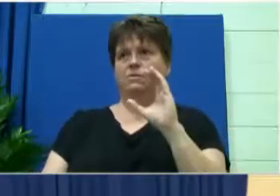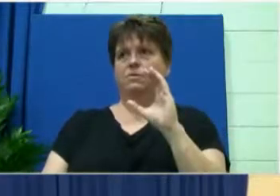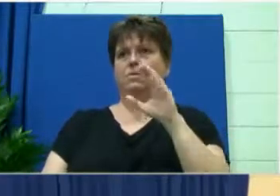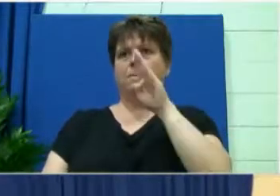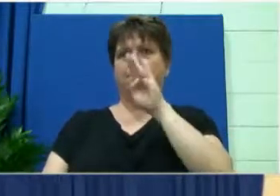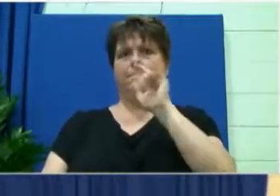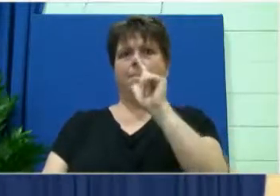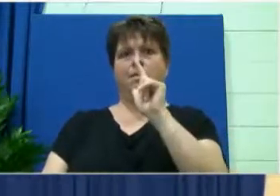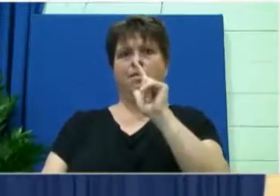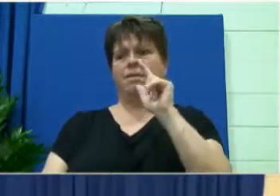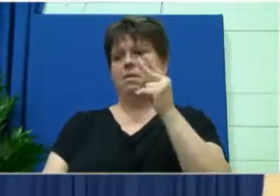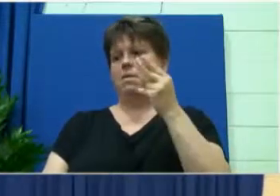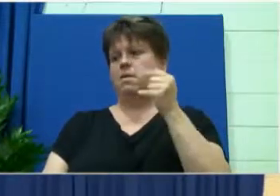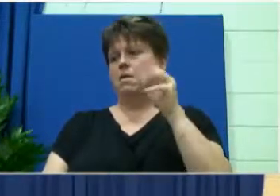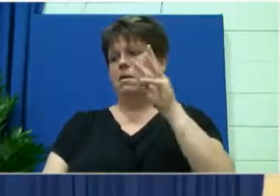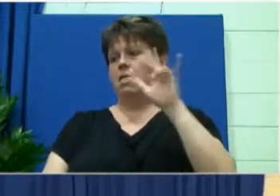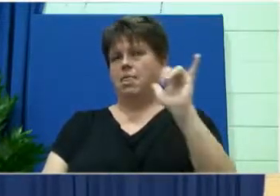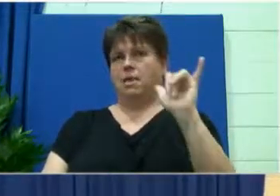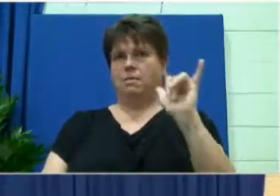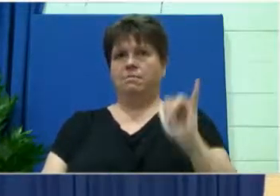Mr. Bill Hawley.